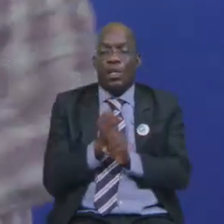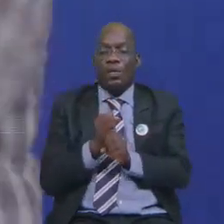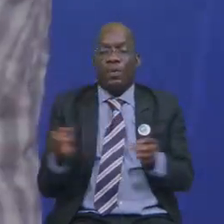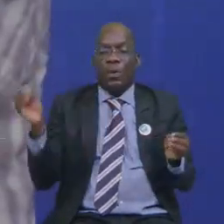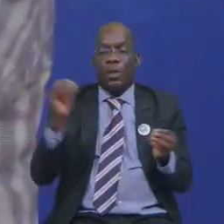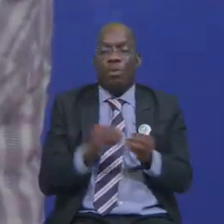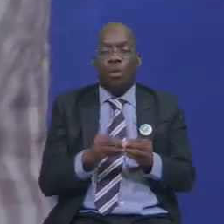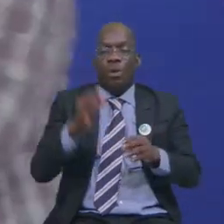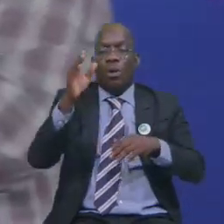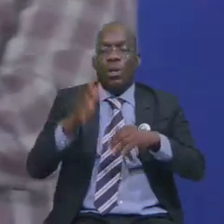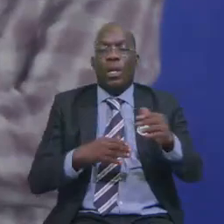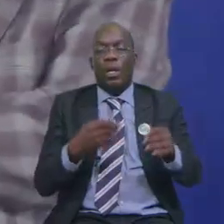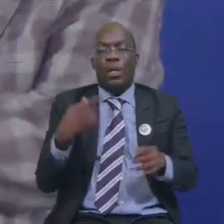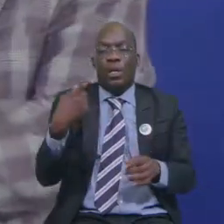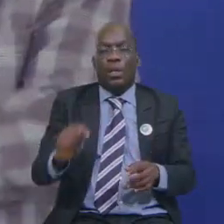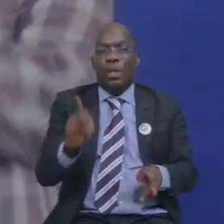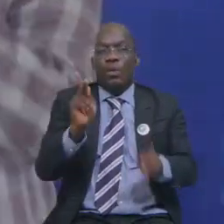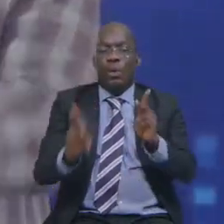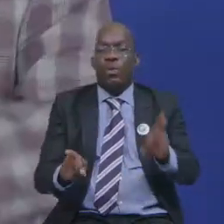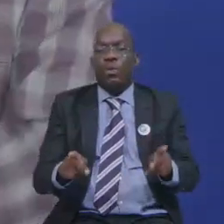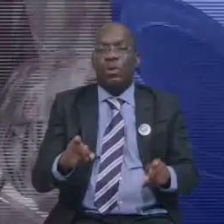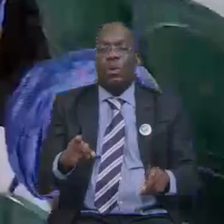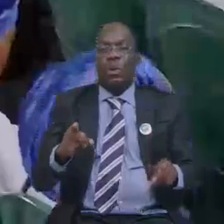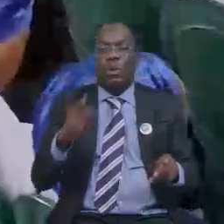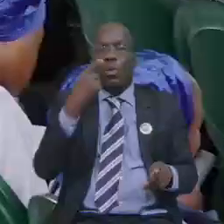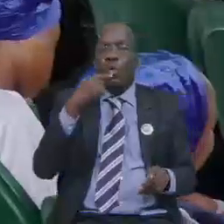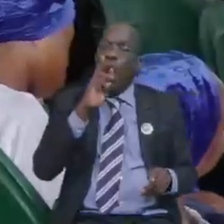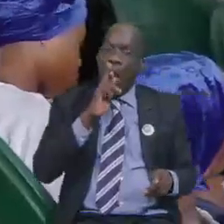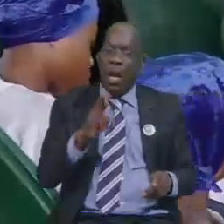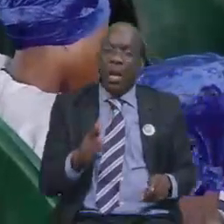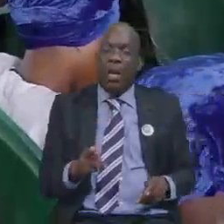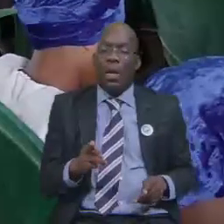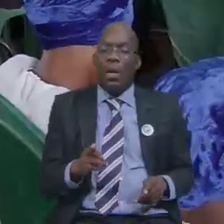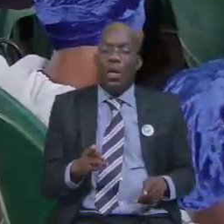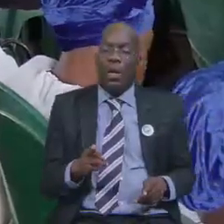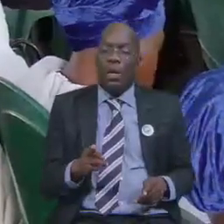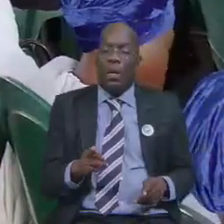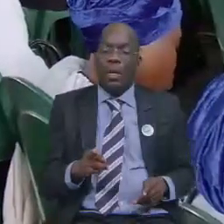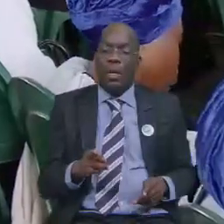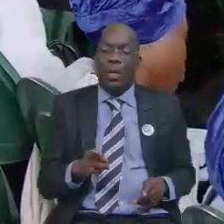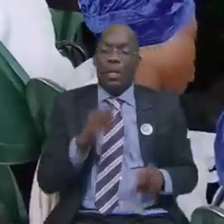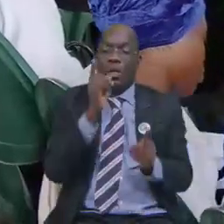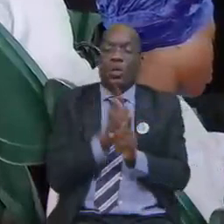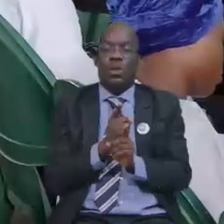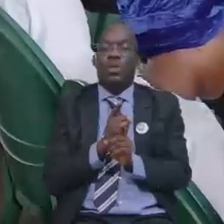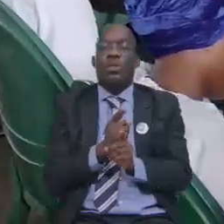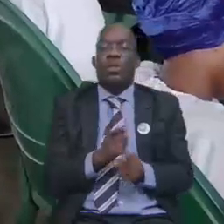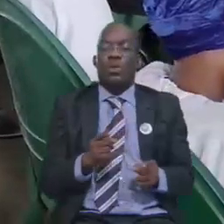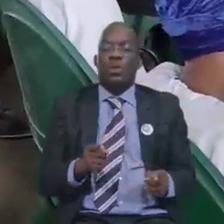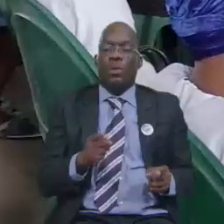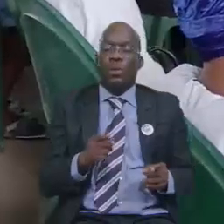more than the people who are in the Lord? You understand? There is the law